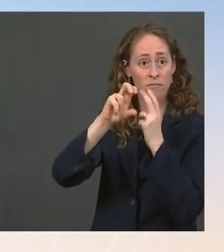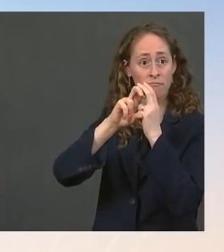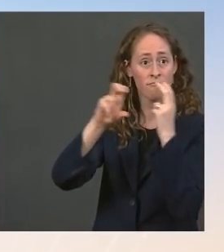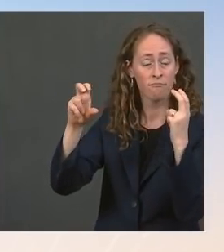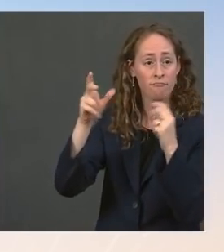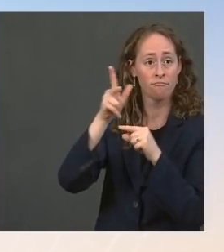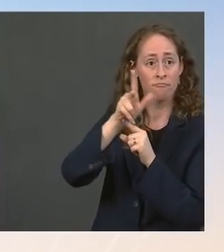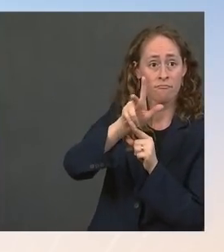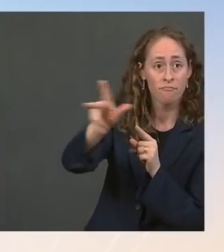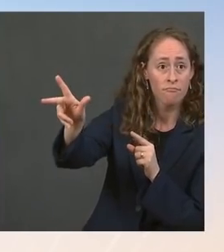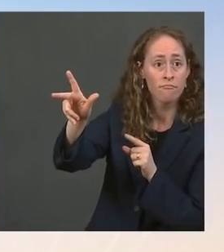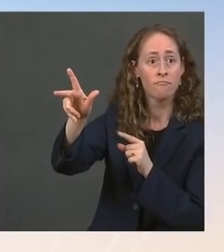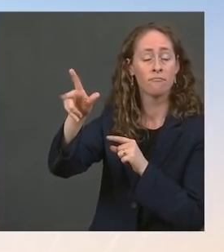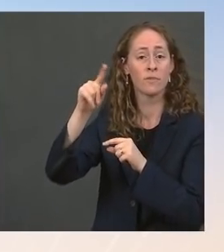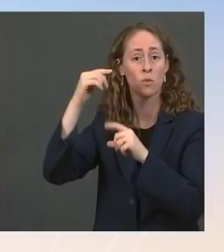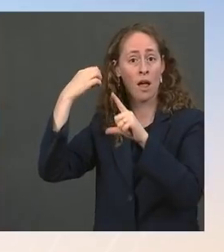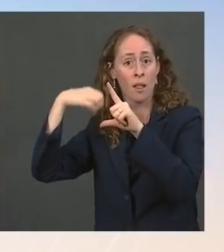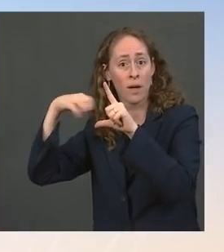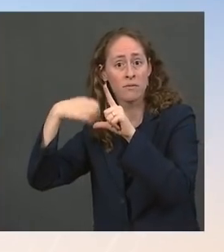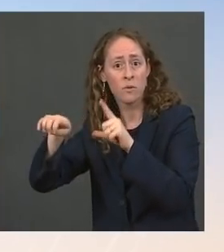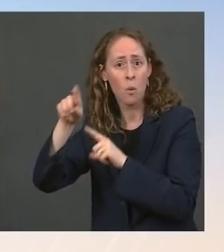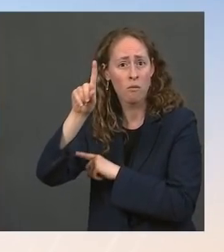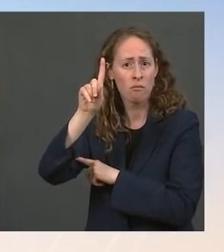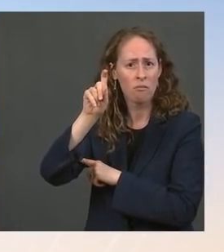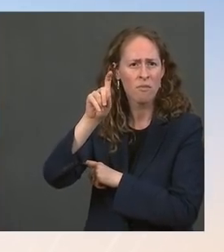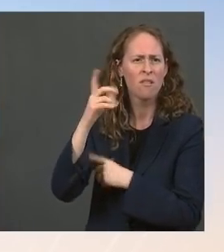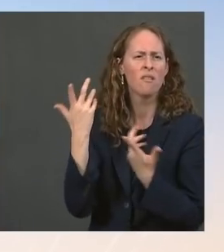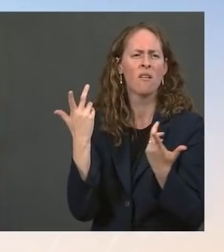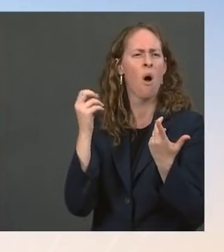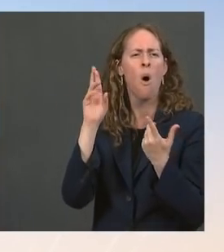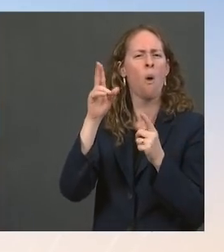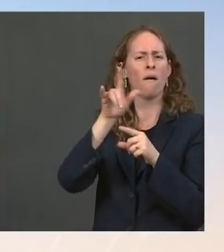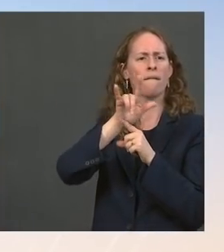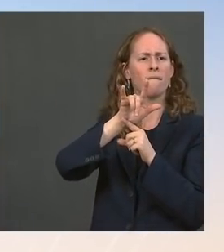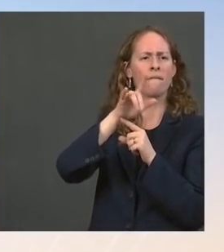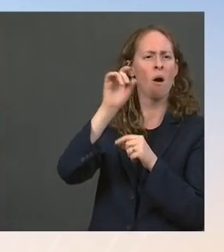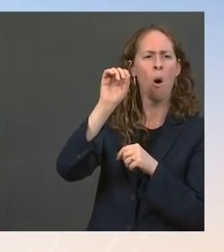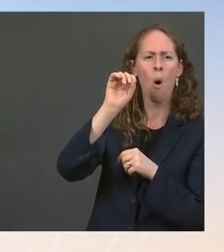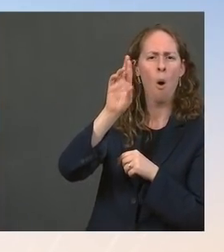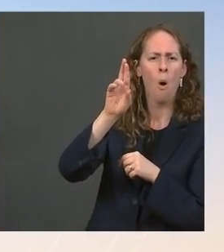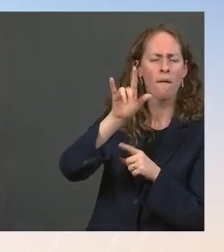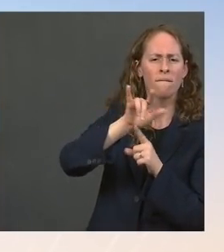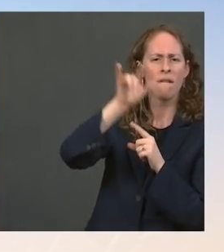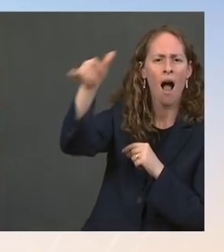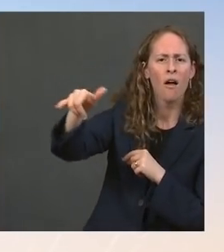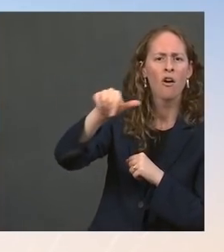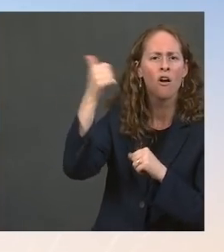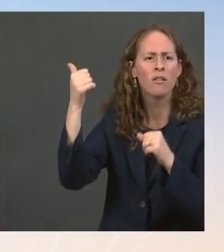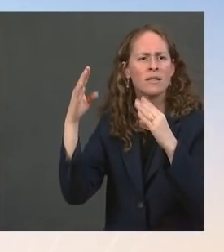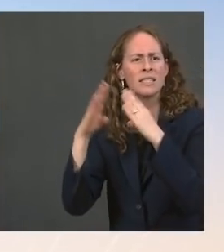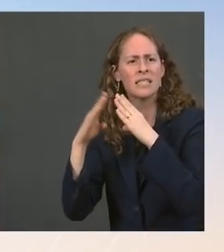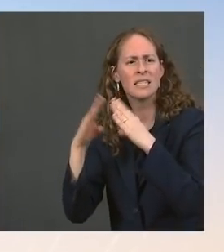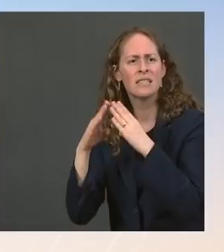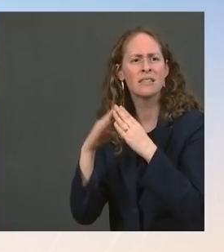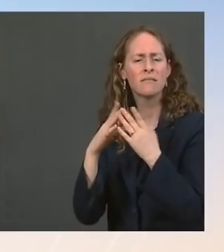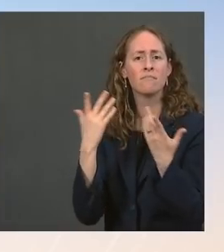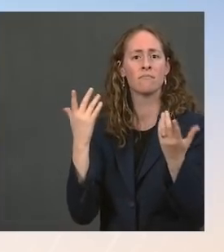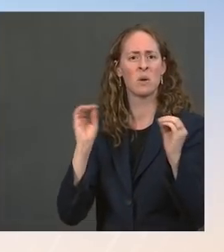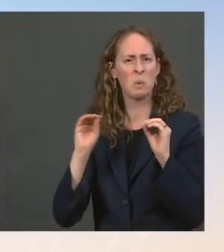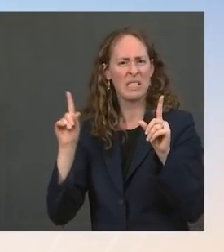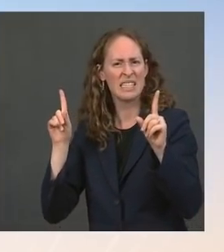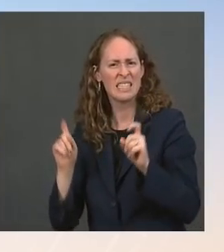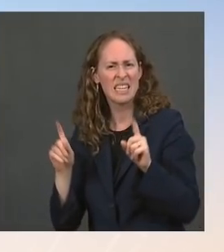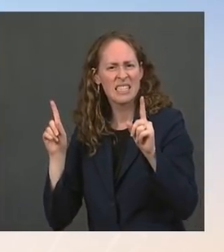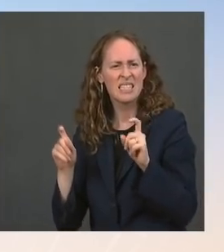Paso and Laredo, or being flown to Tucson with no COVID testing unless they show